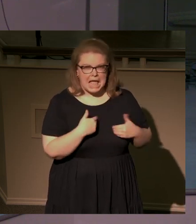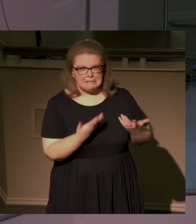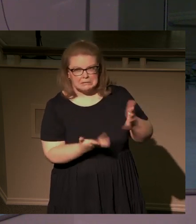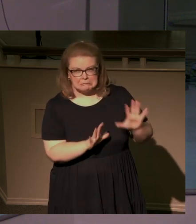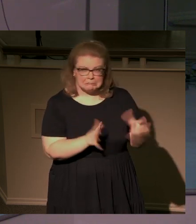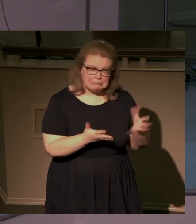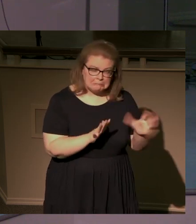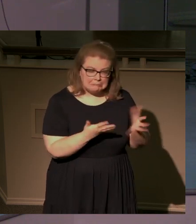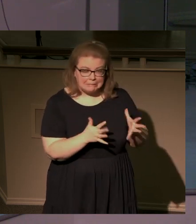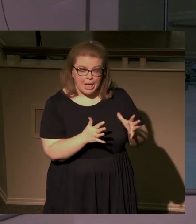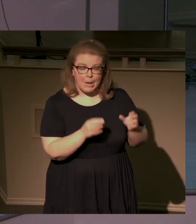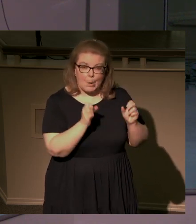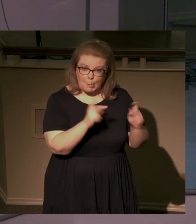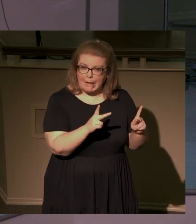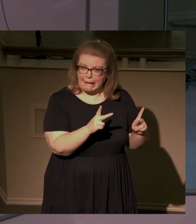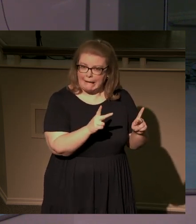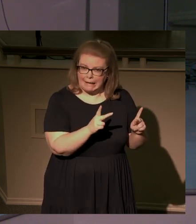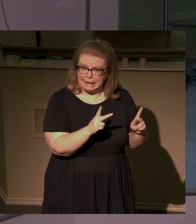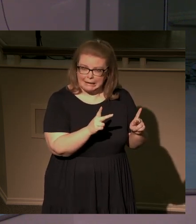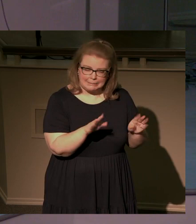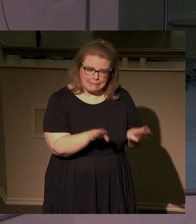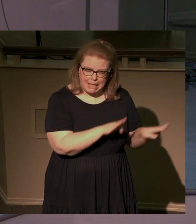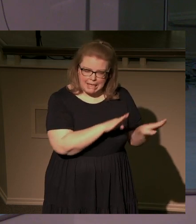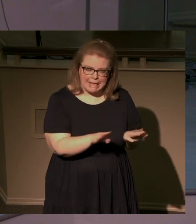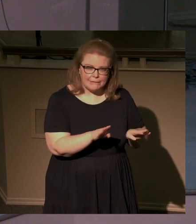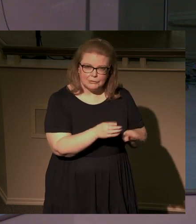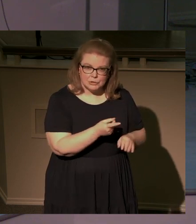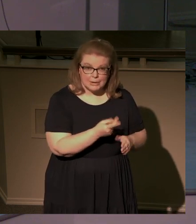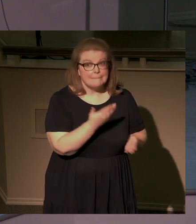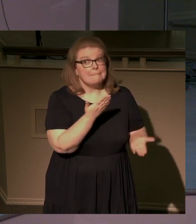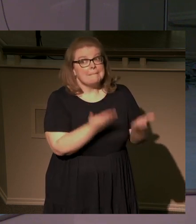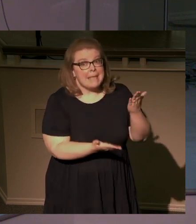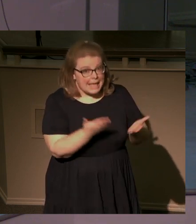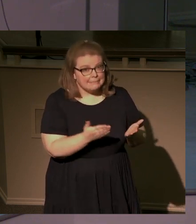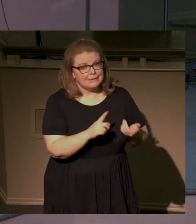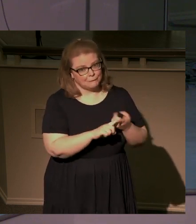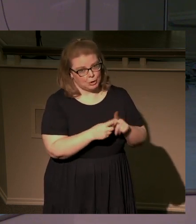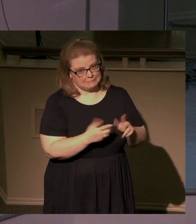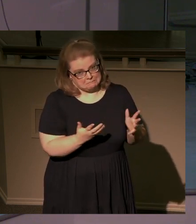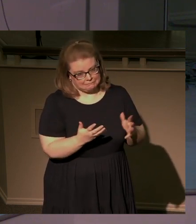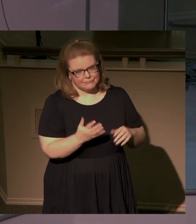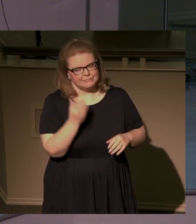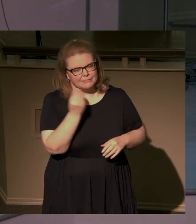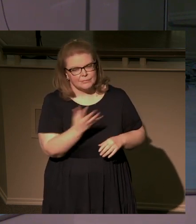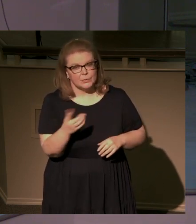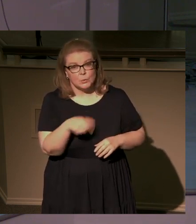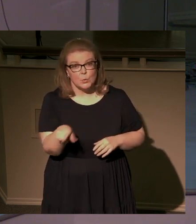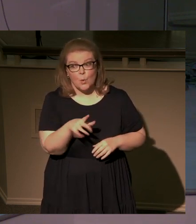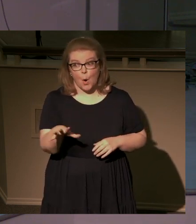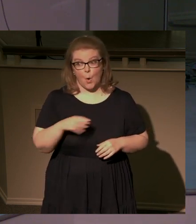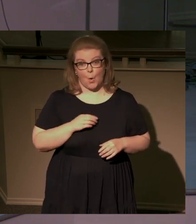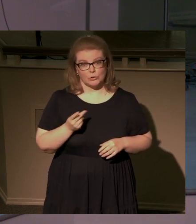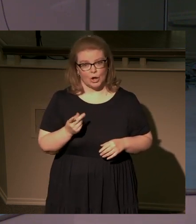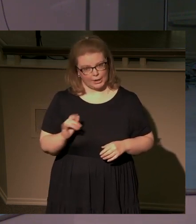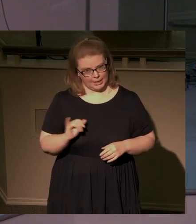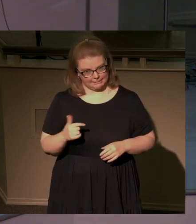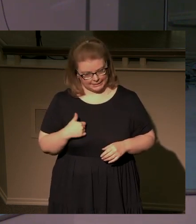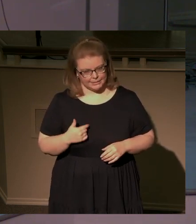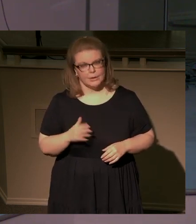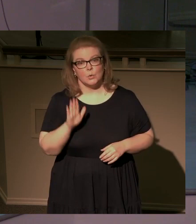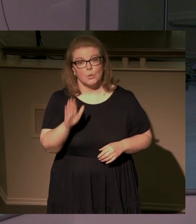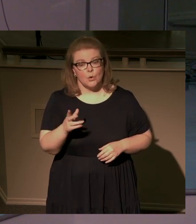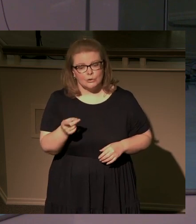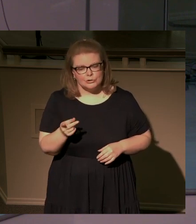manageable canine, maybe even a friend. I want you to know something, you dog owners like me. Your